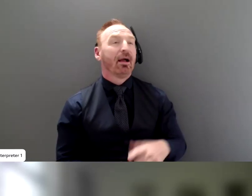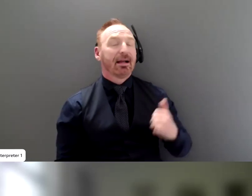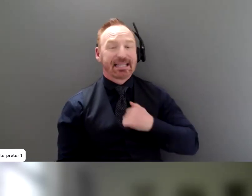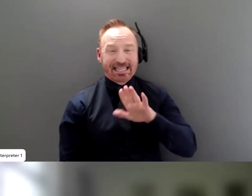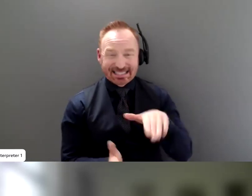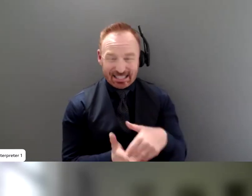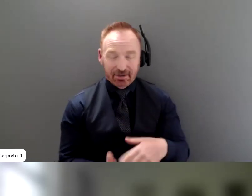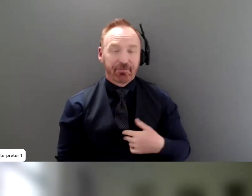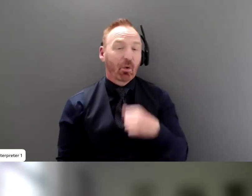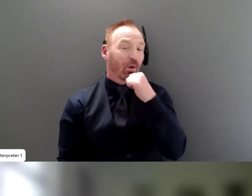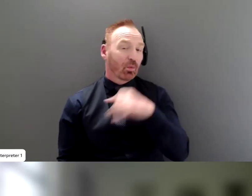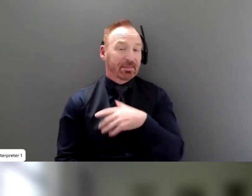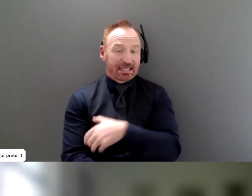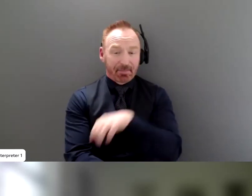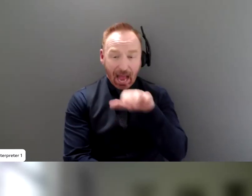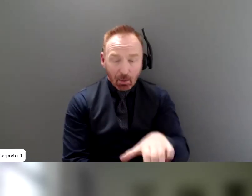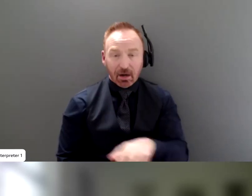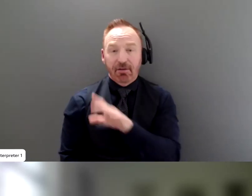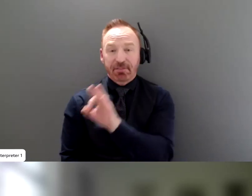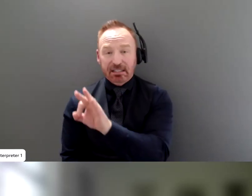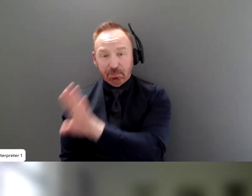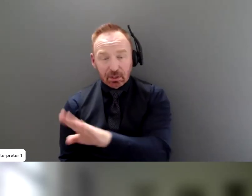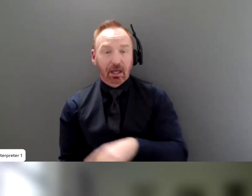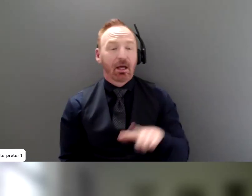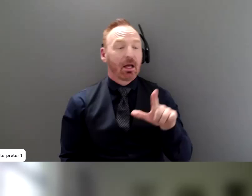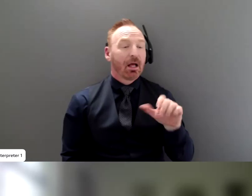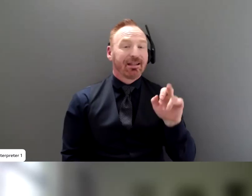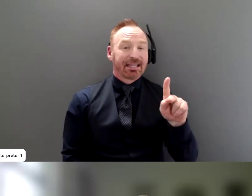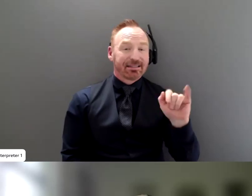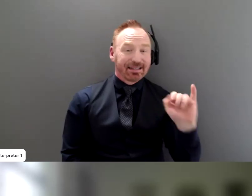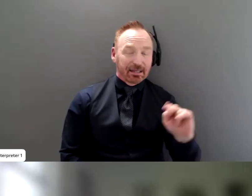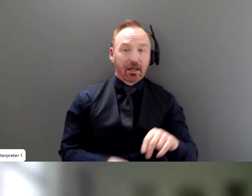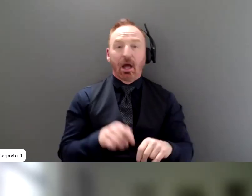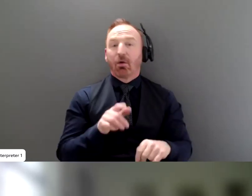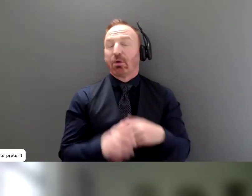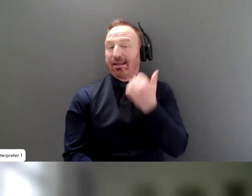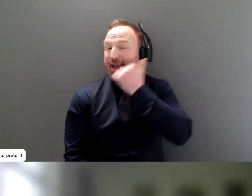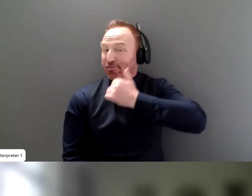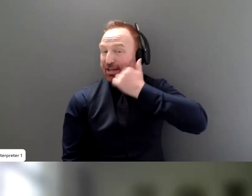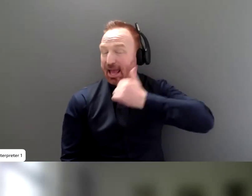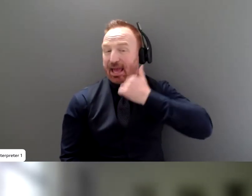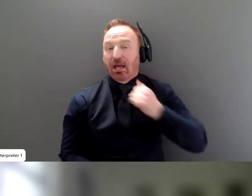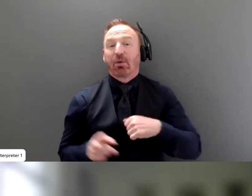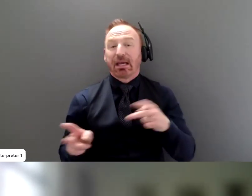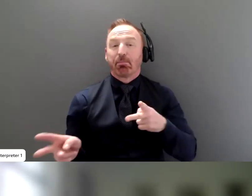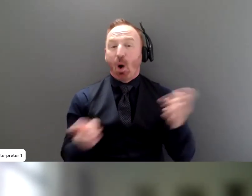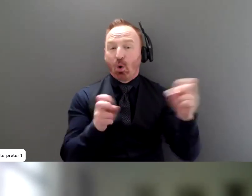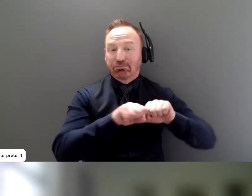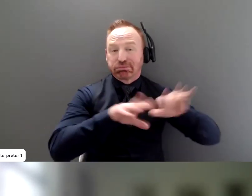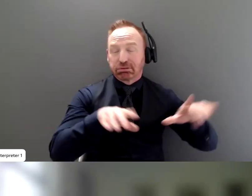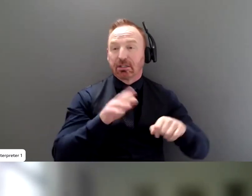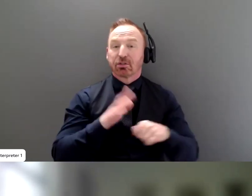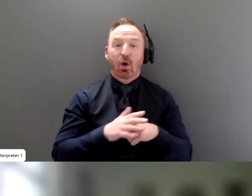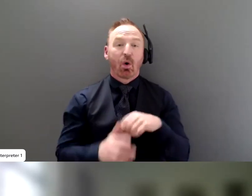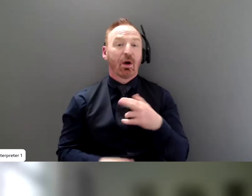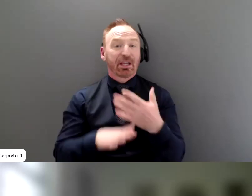Facebook and LinkedIn. We're sharing a wide range of posts daily. So, please reshare. We also have a social